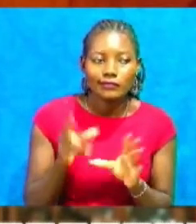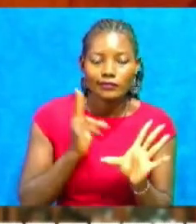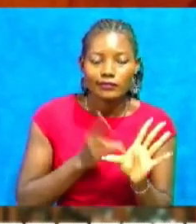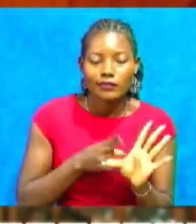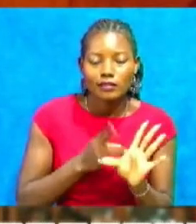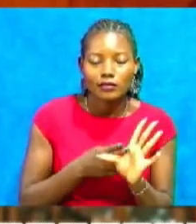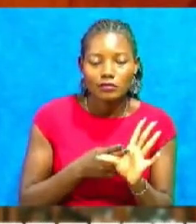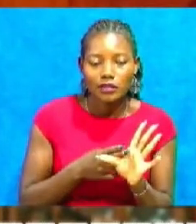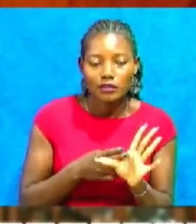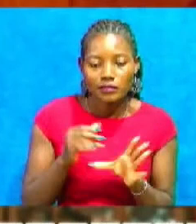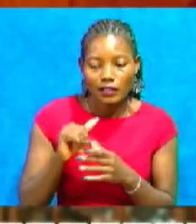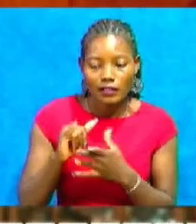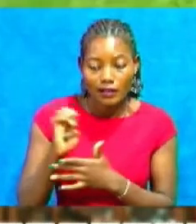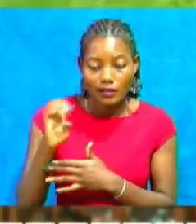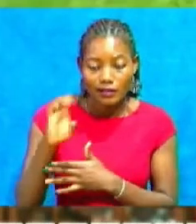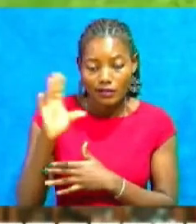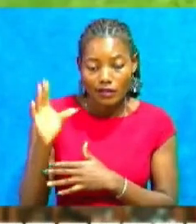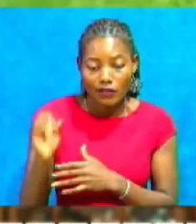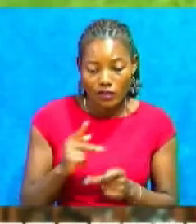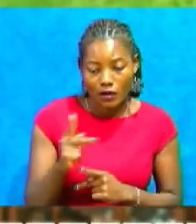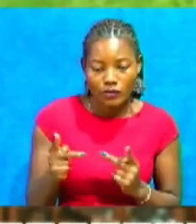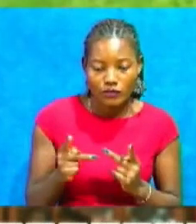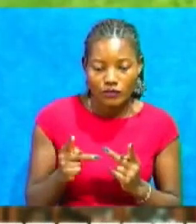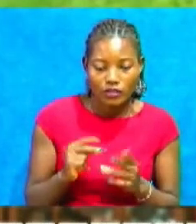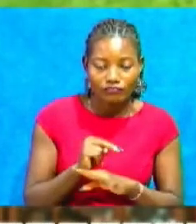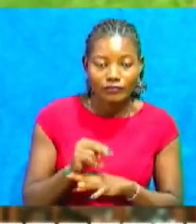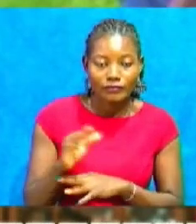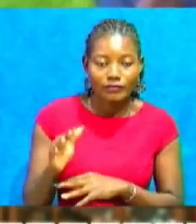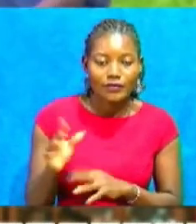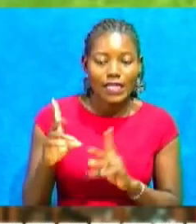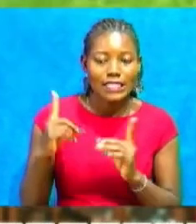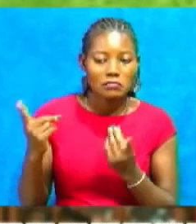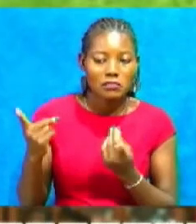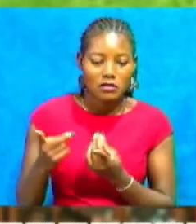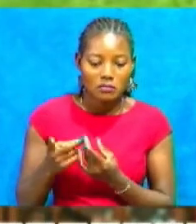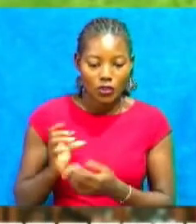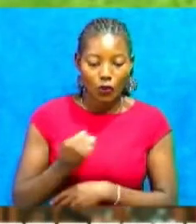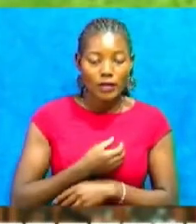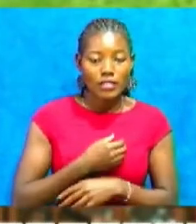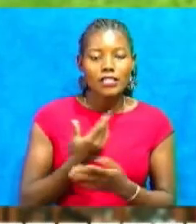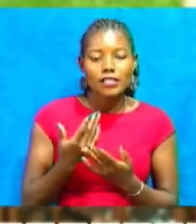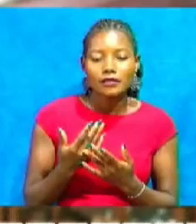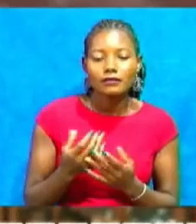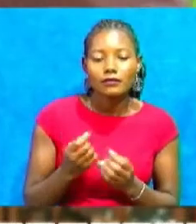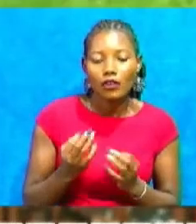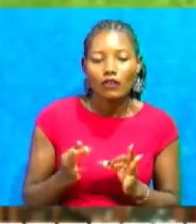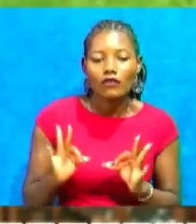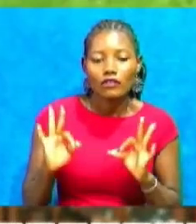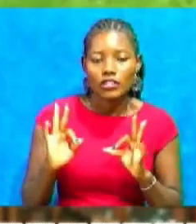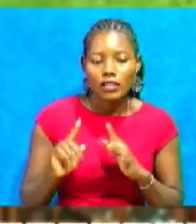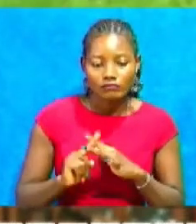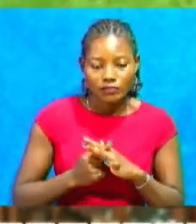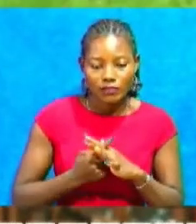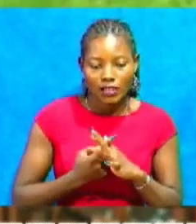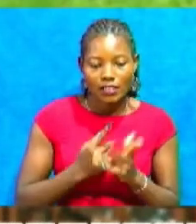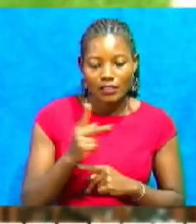or participate in that East African-led process. The National Assembly Departmental Committee on Foreign Affairs has officially kicked off the